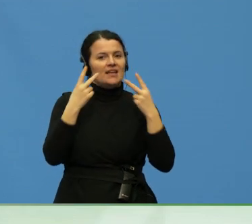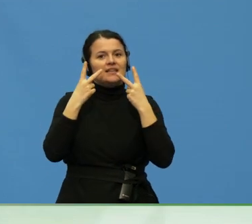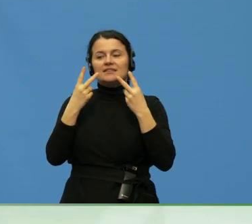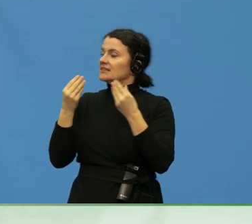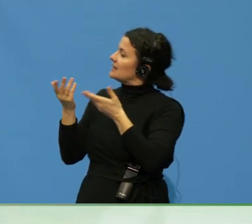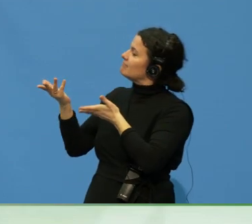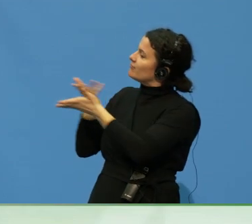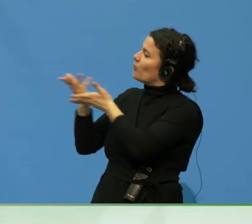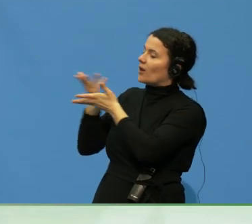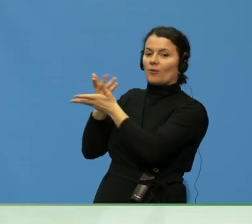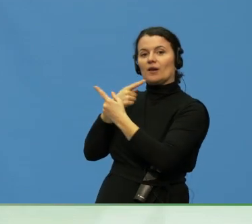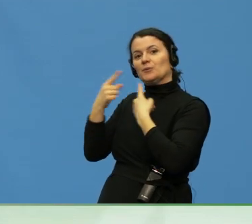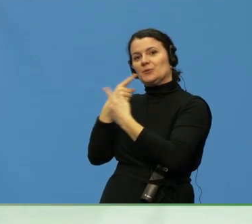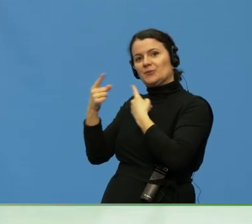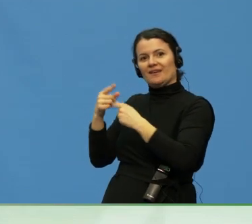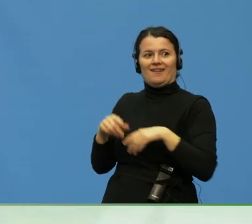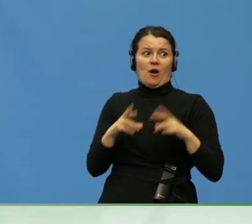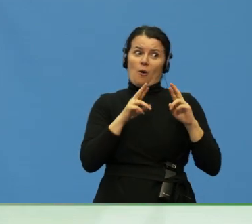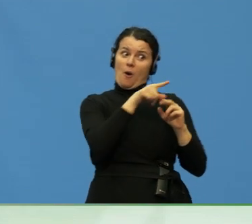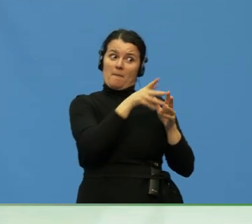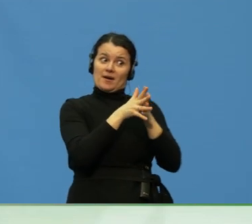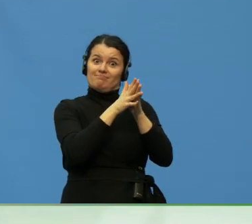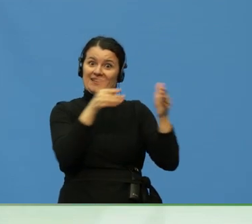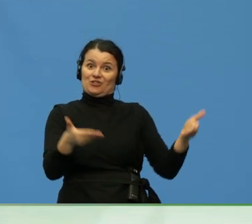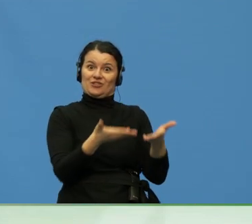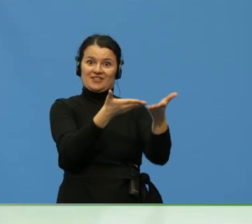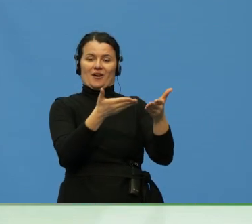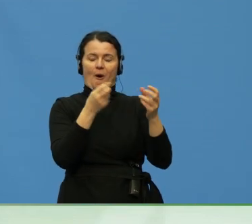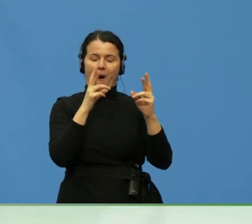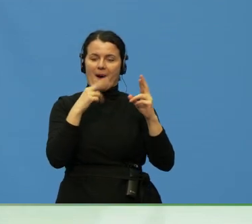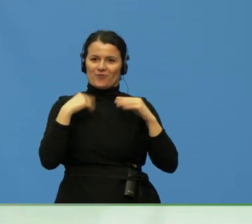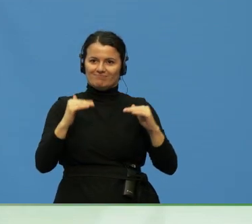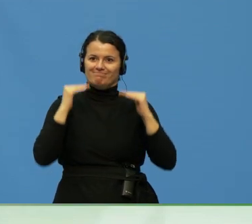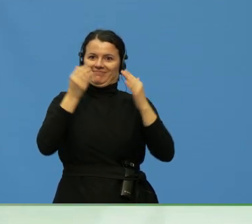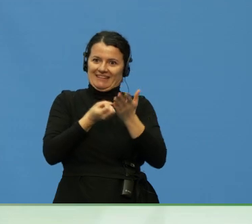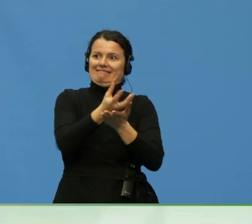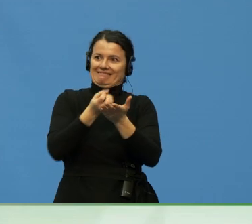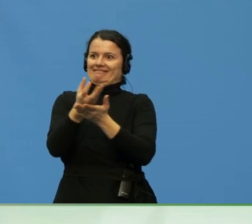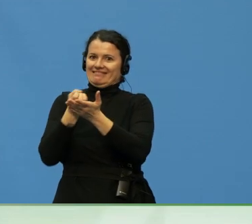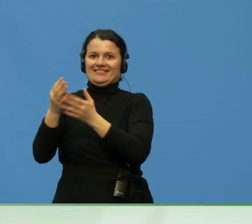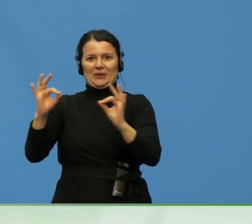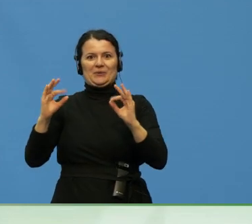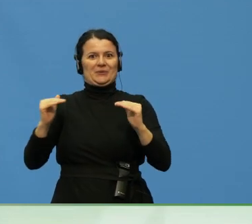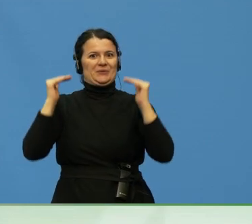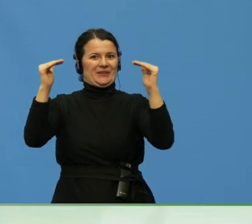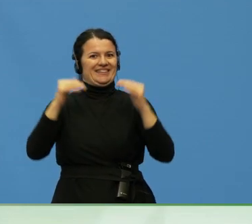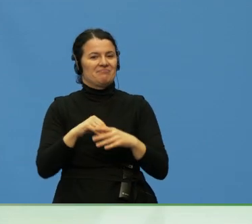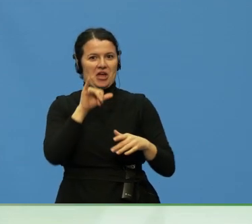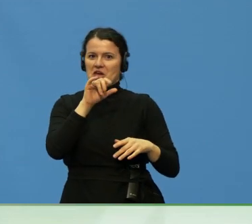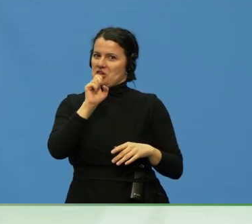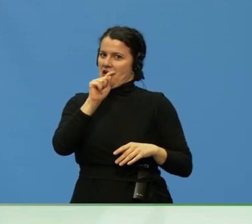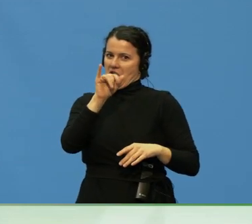raise these high levels of expertise and of knowledge to share that Yeti defined for us.